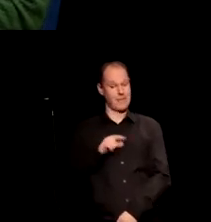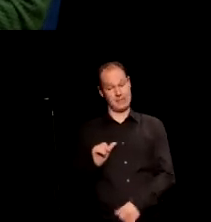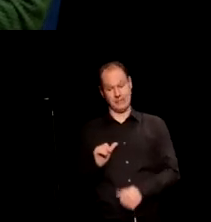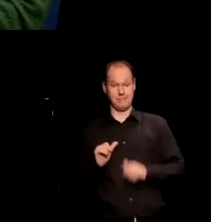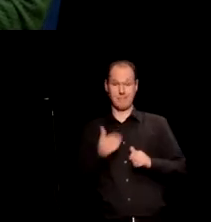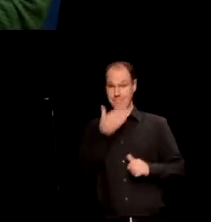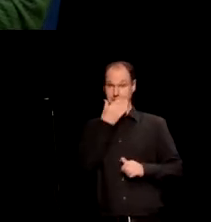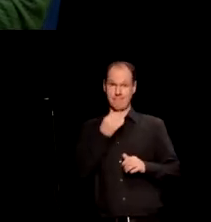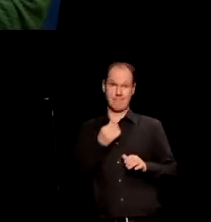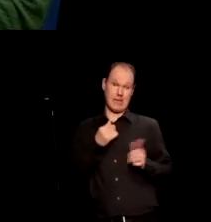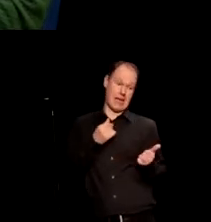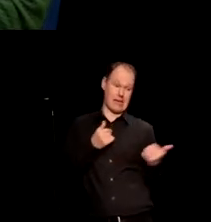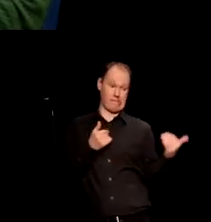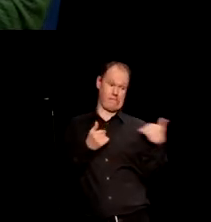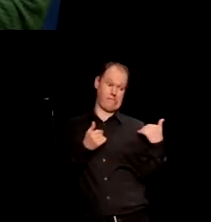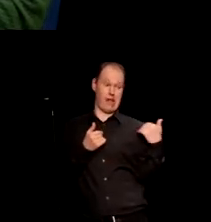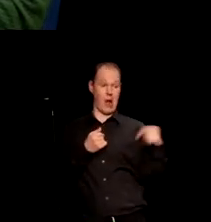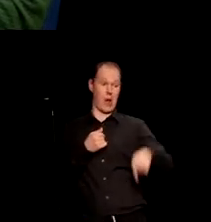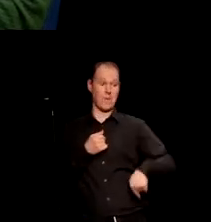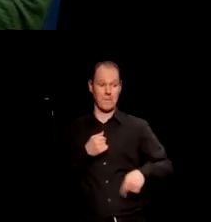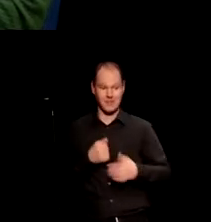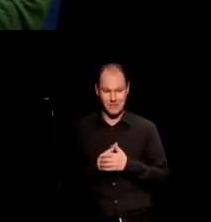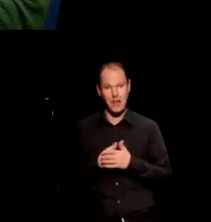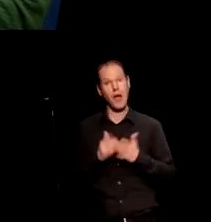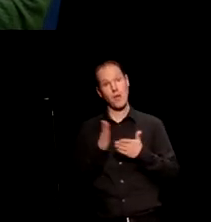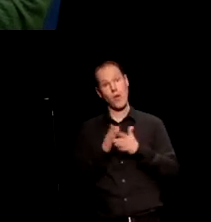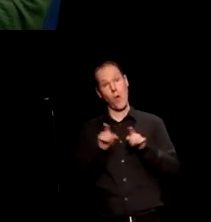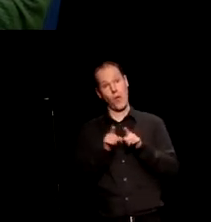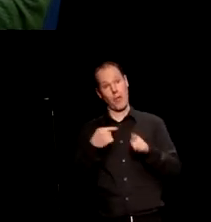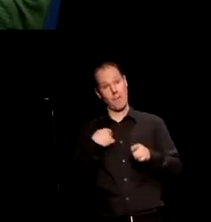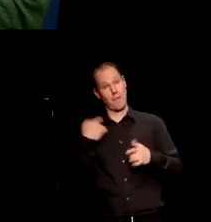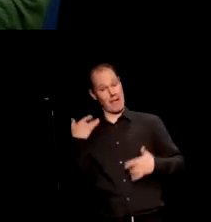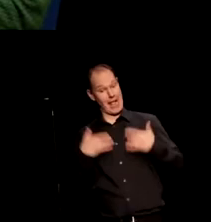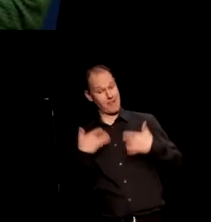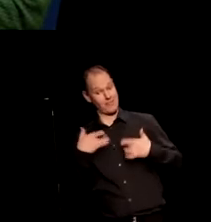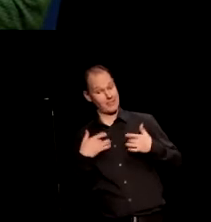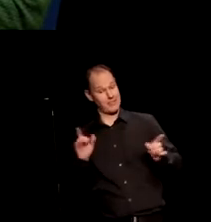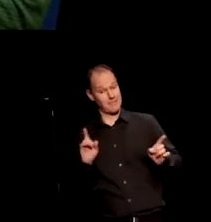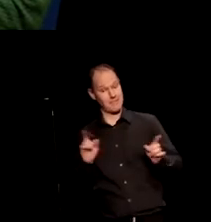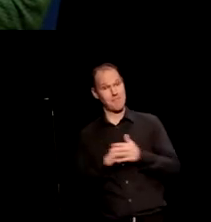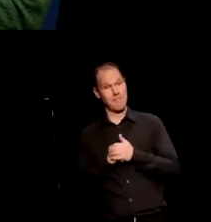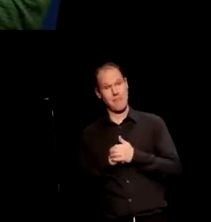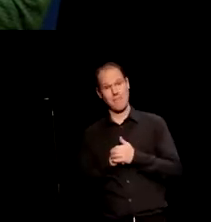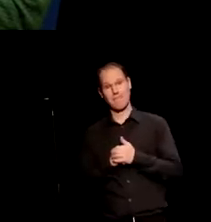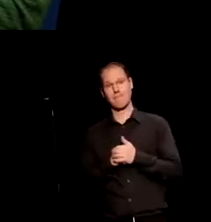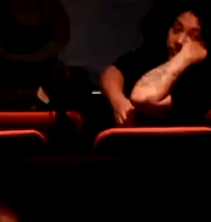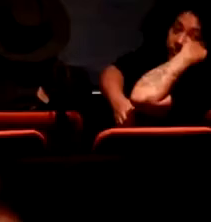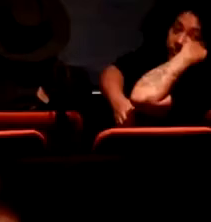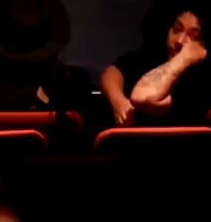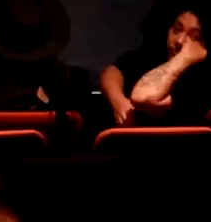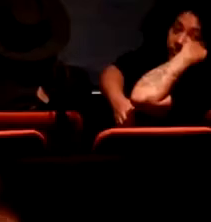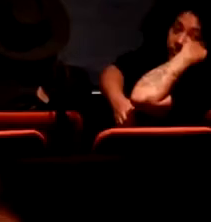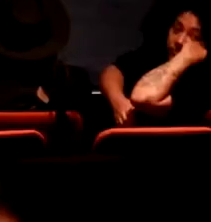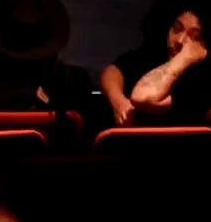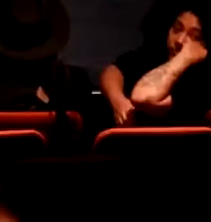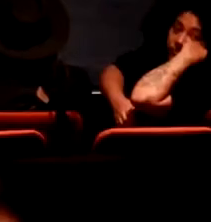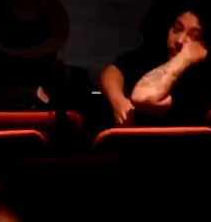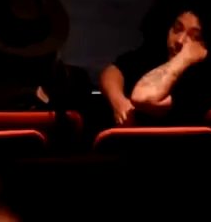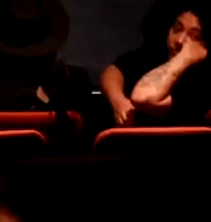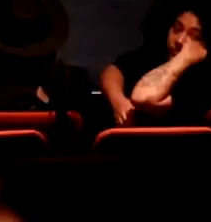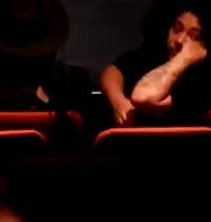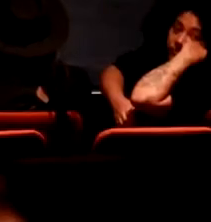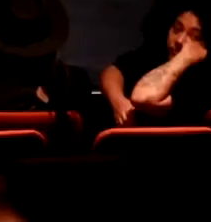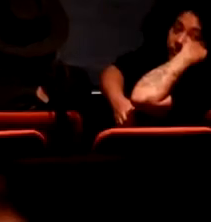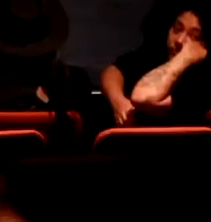I came because I was especially interested in what was being presented with